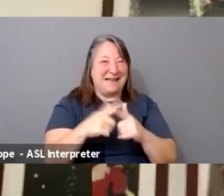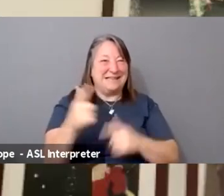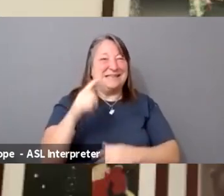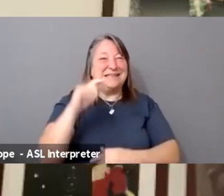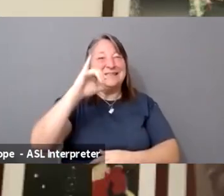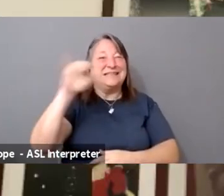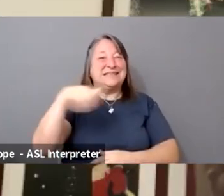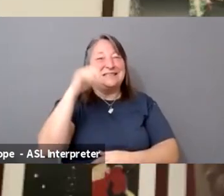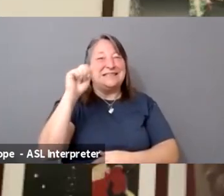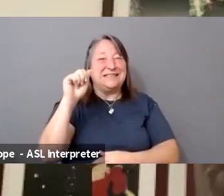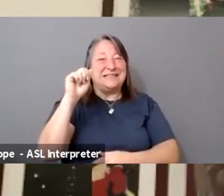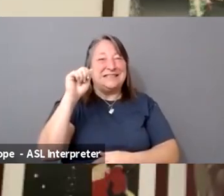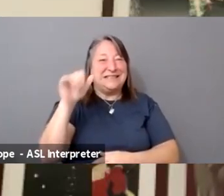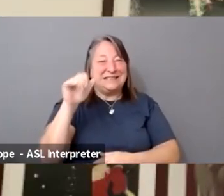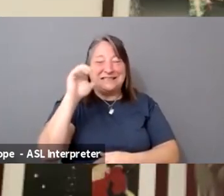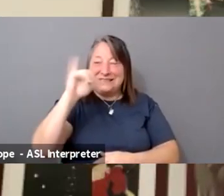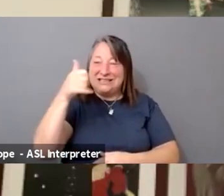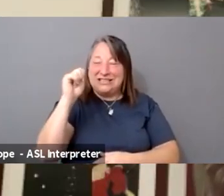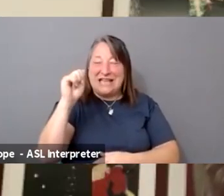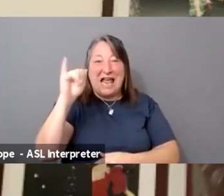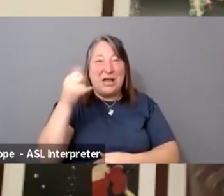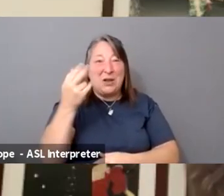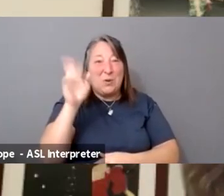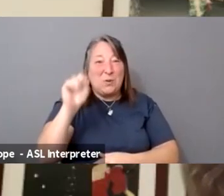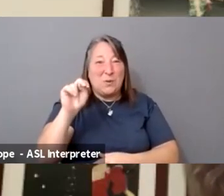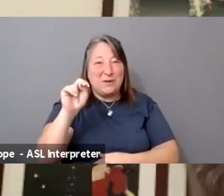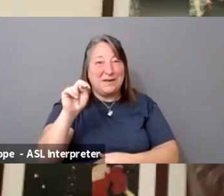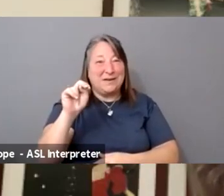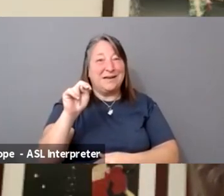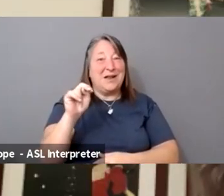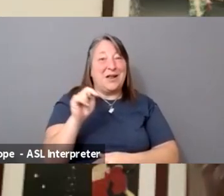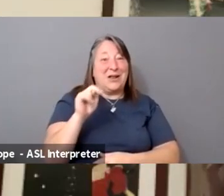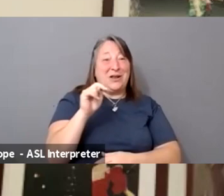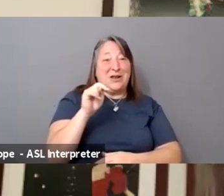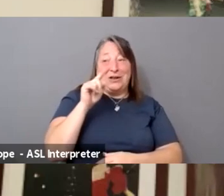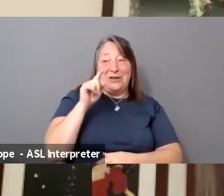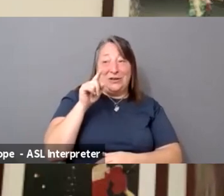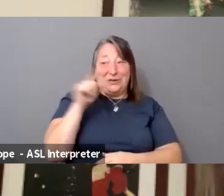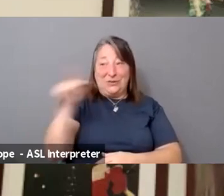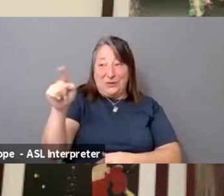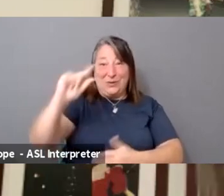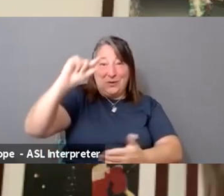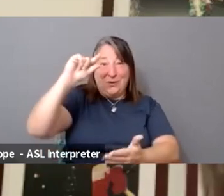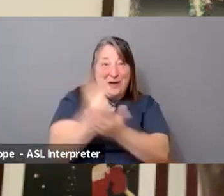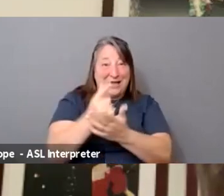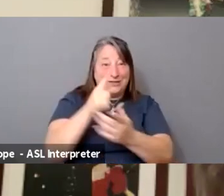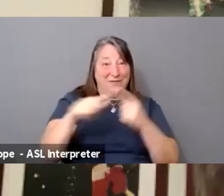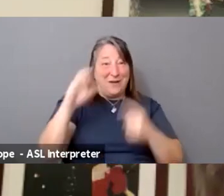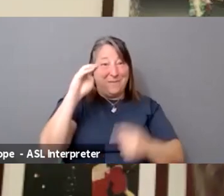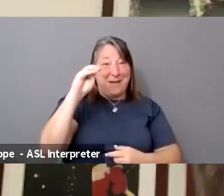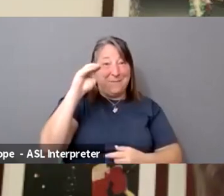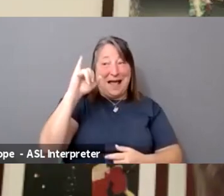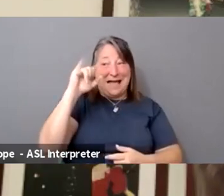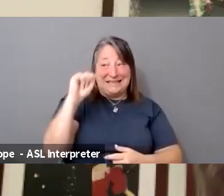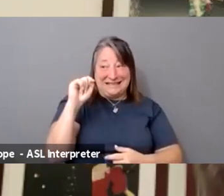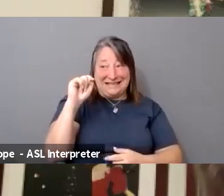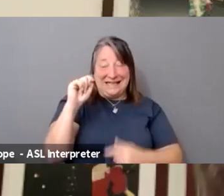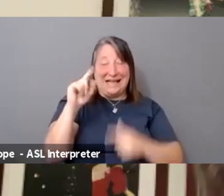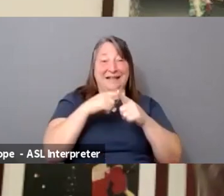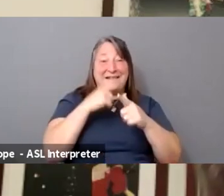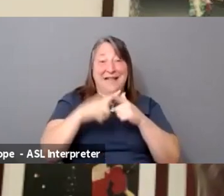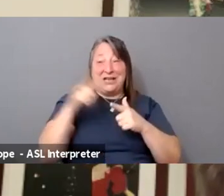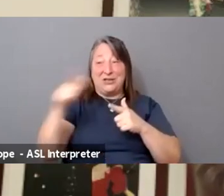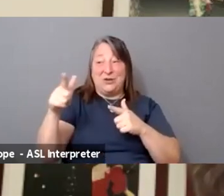Jaeyun, you went from graduating from MIT to then pursuing